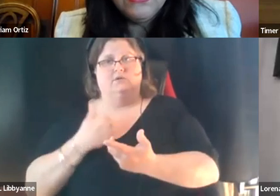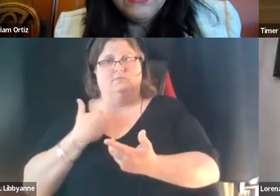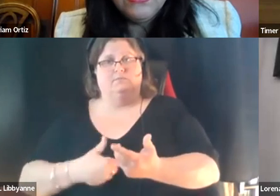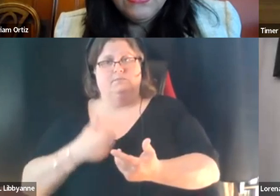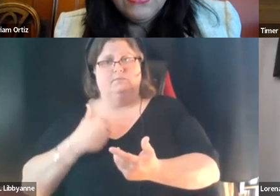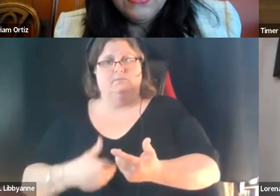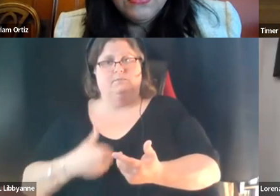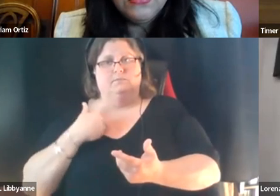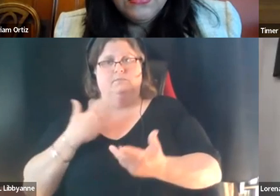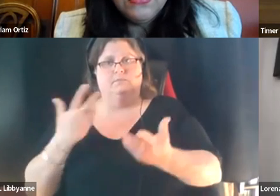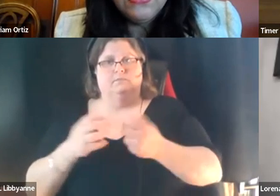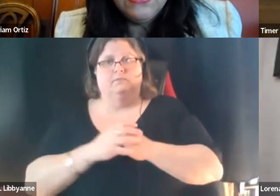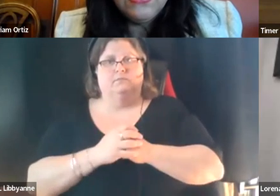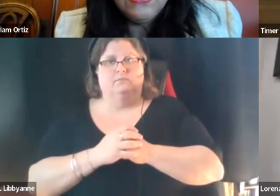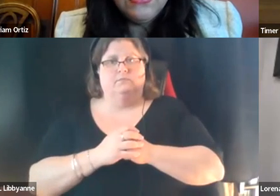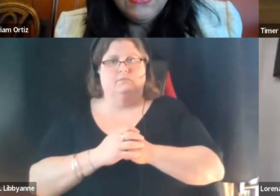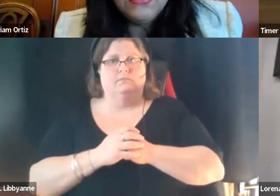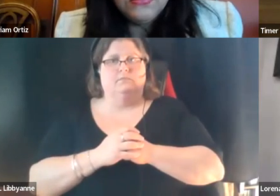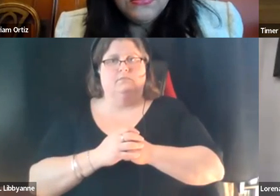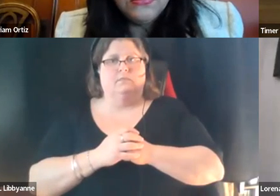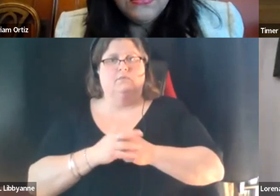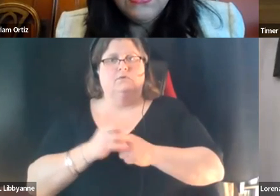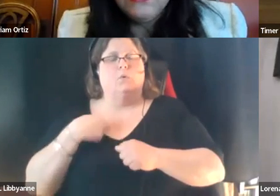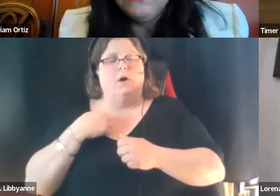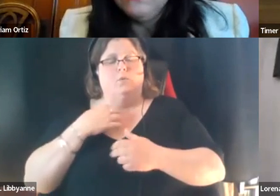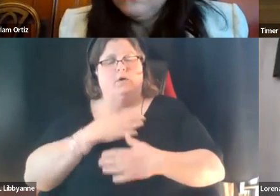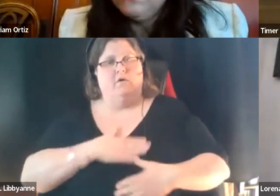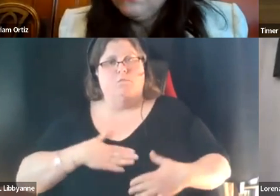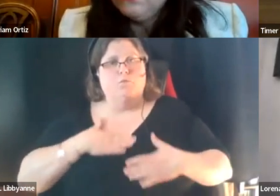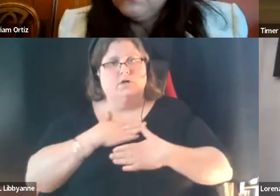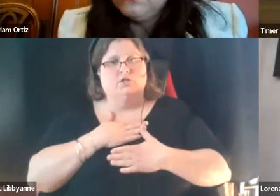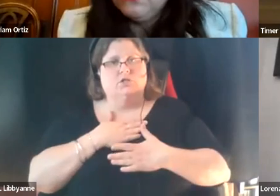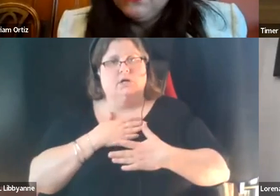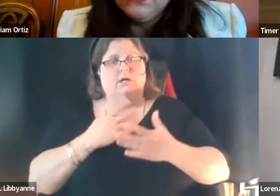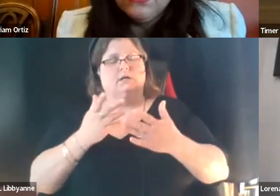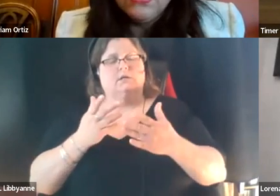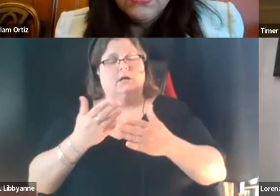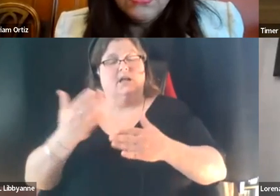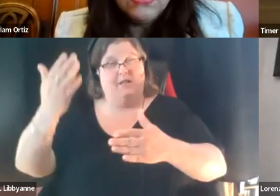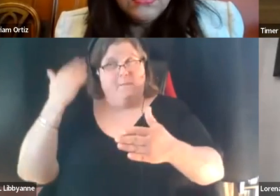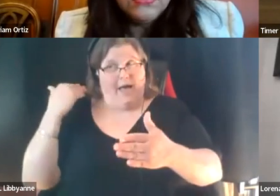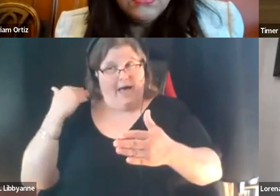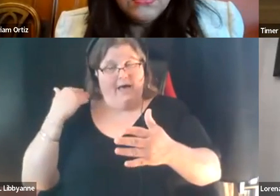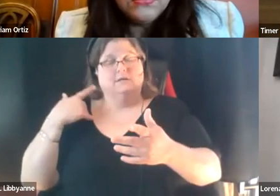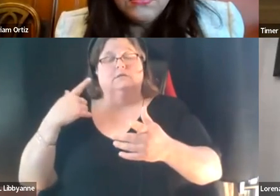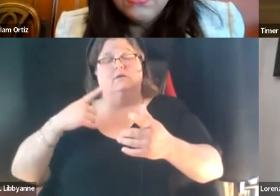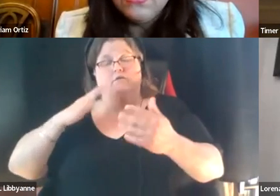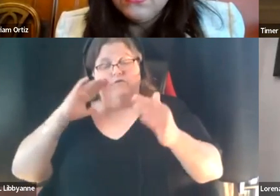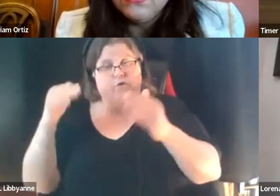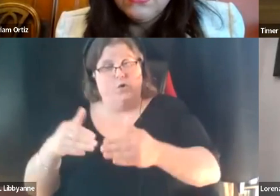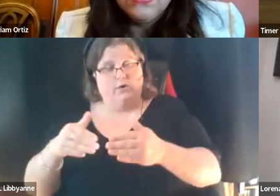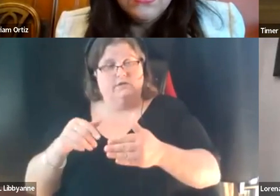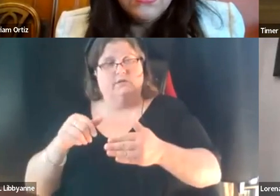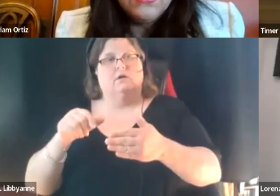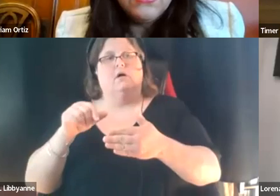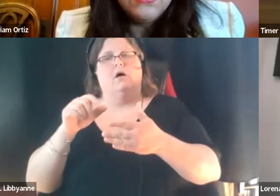system, we've really appreciated the commitment in the past to alternative education, but this commitment has to have some investment.